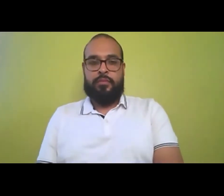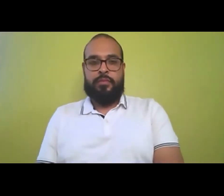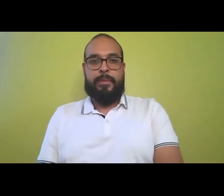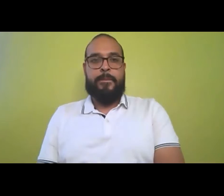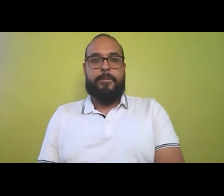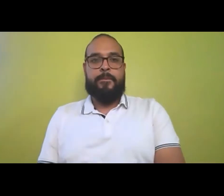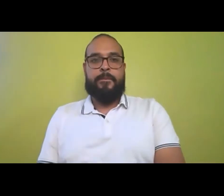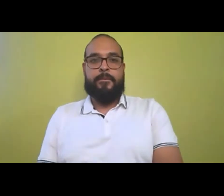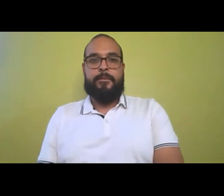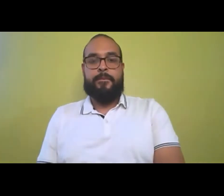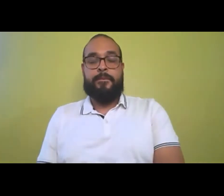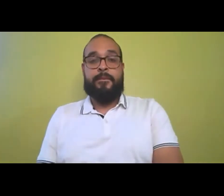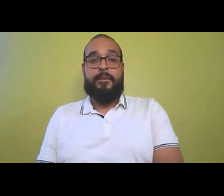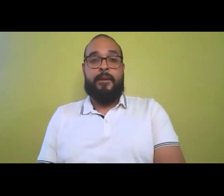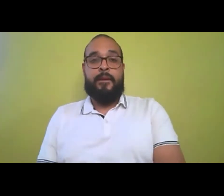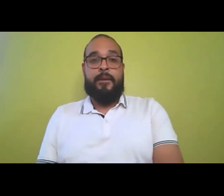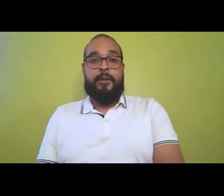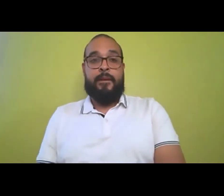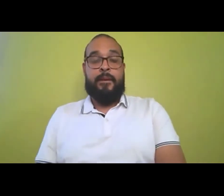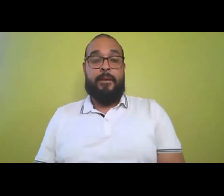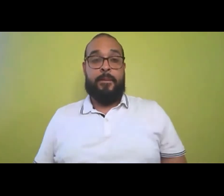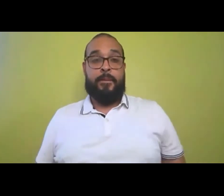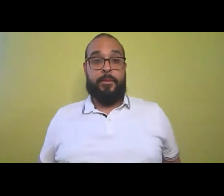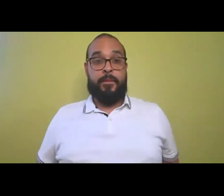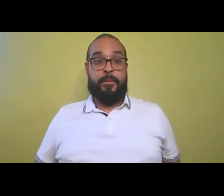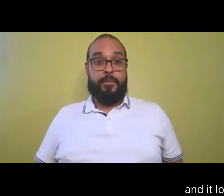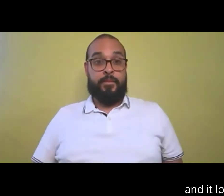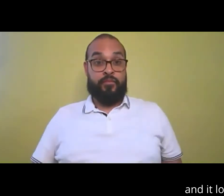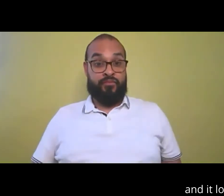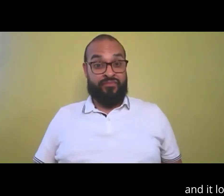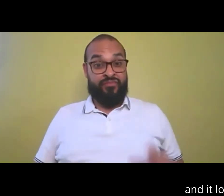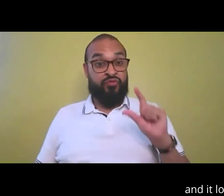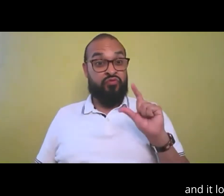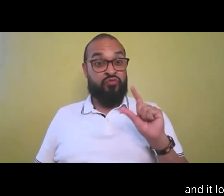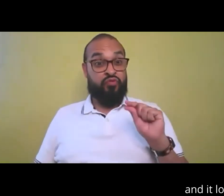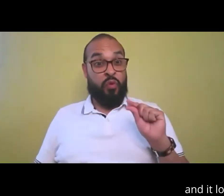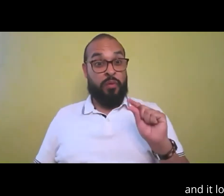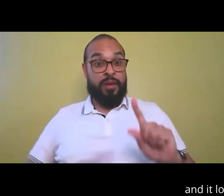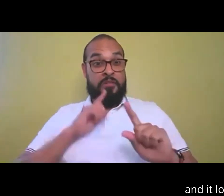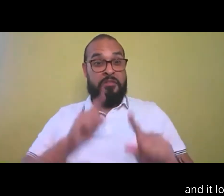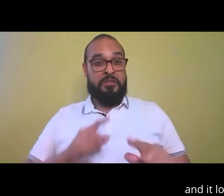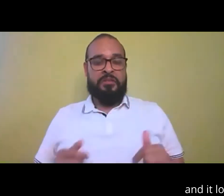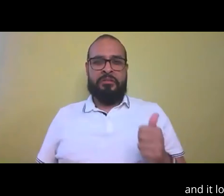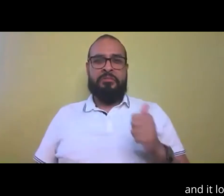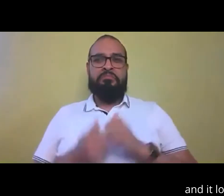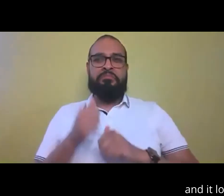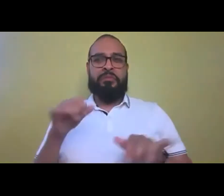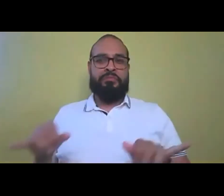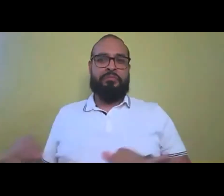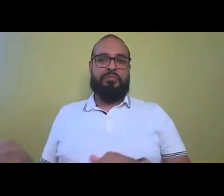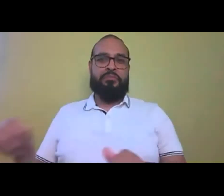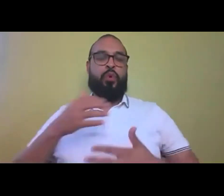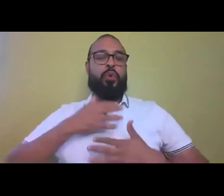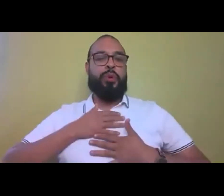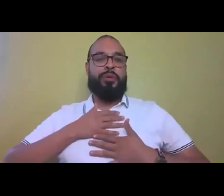Wow. So we've had about 20 responses and it looked like breathing for most adults